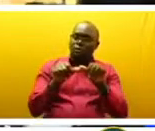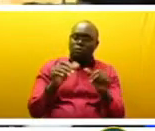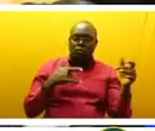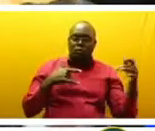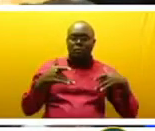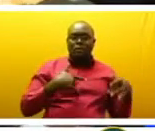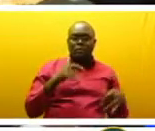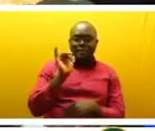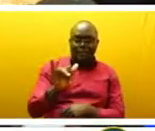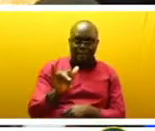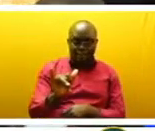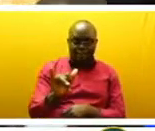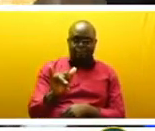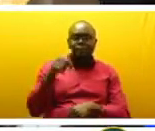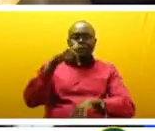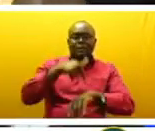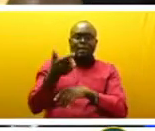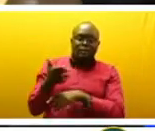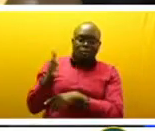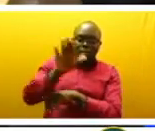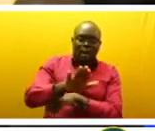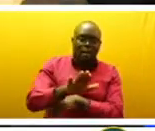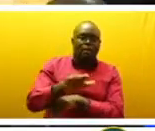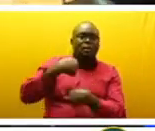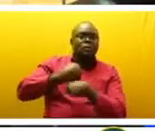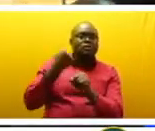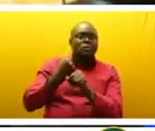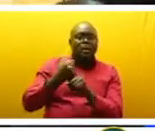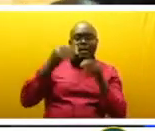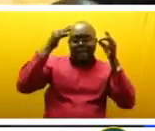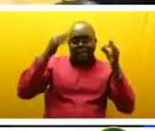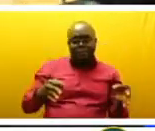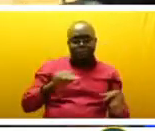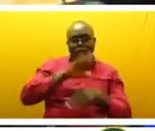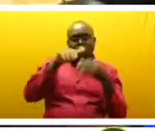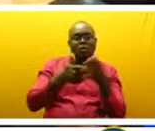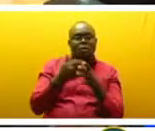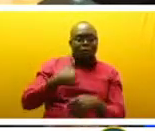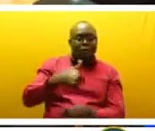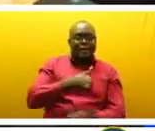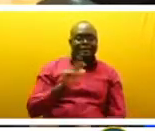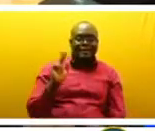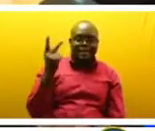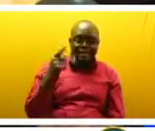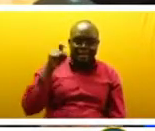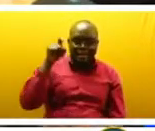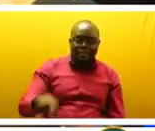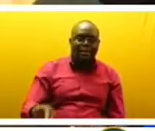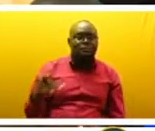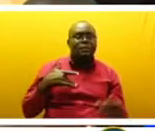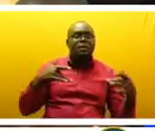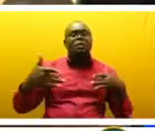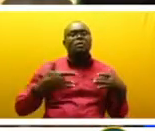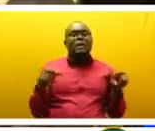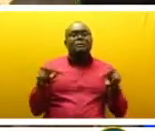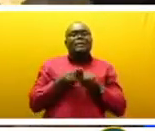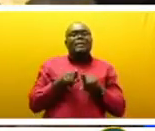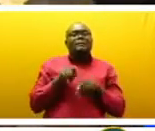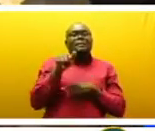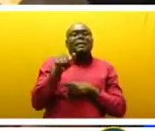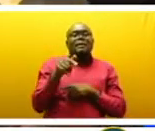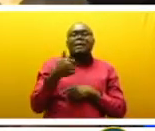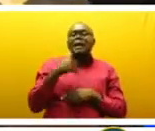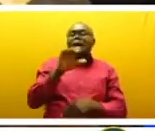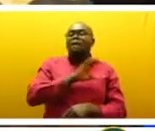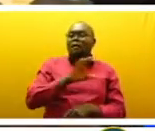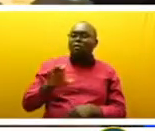that as you retire to make your determination, and that all of us in this country be concerned by that. That we had a commission that